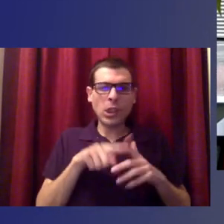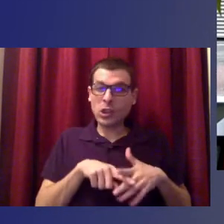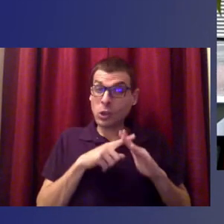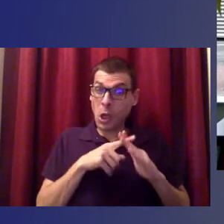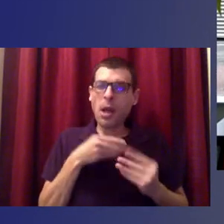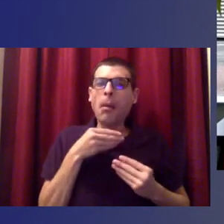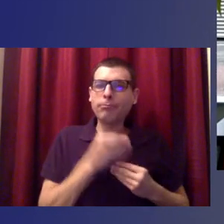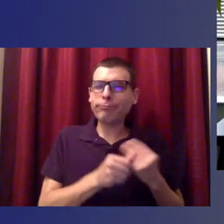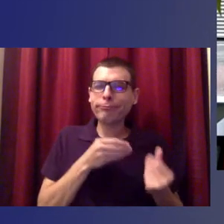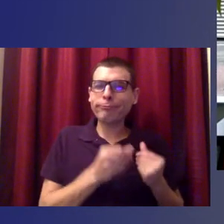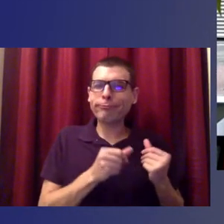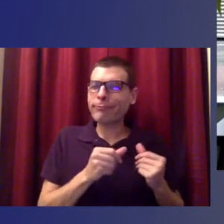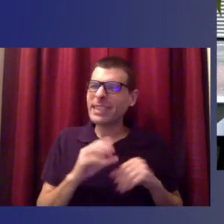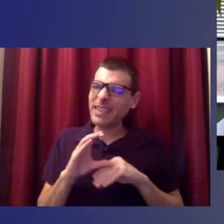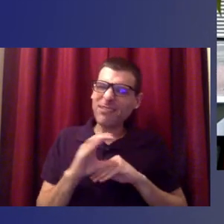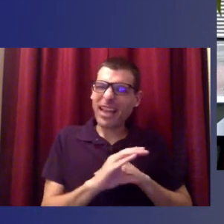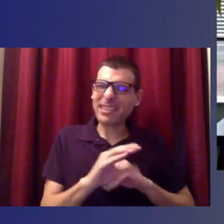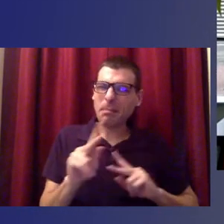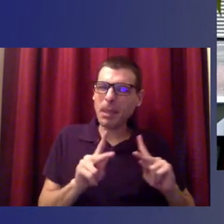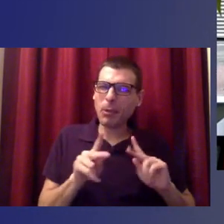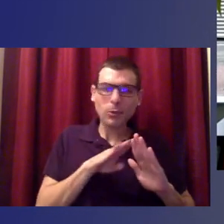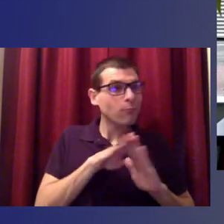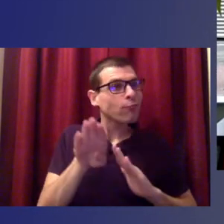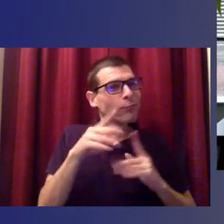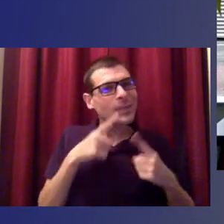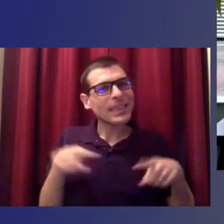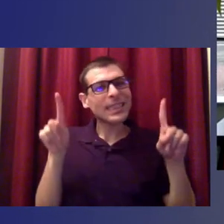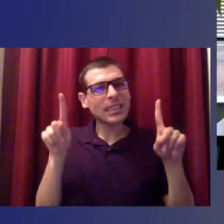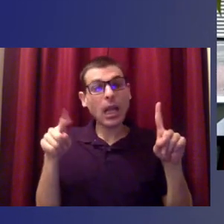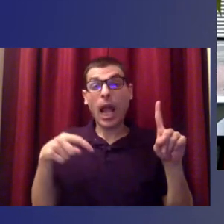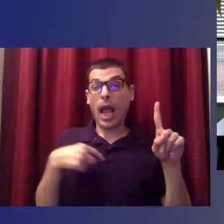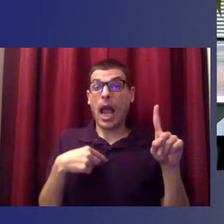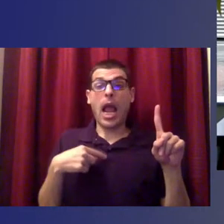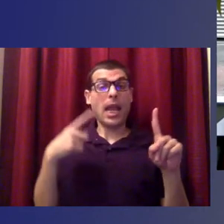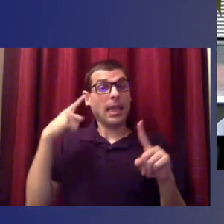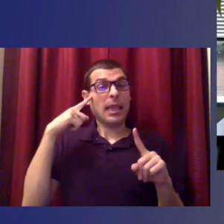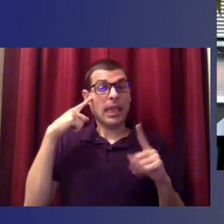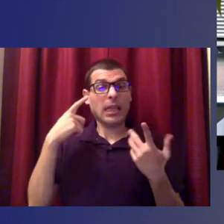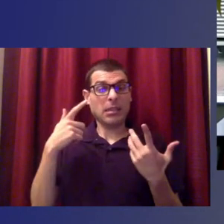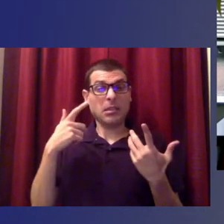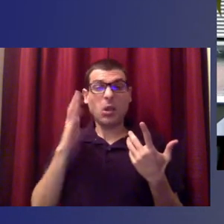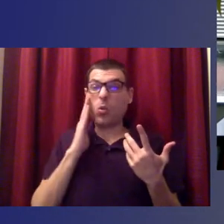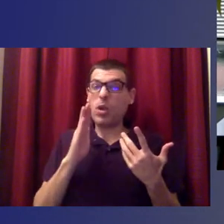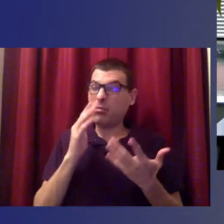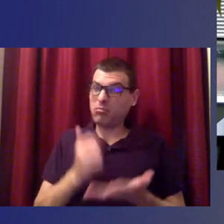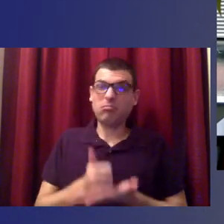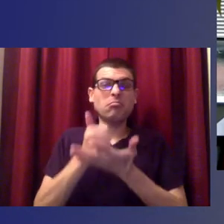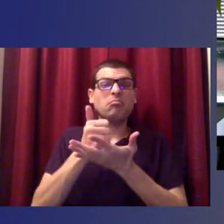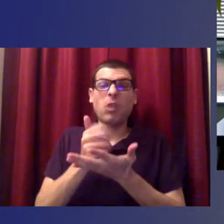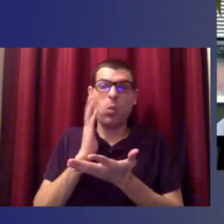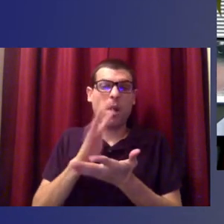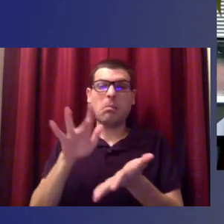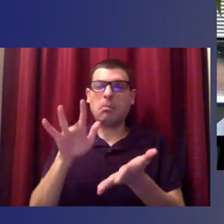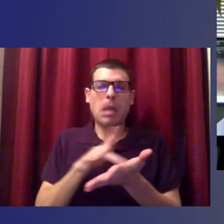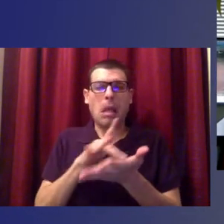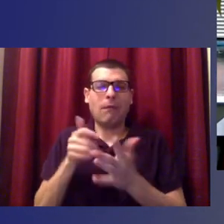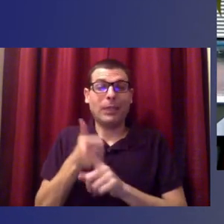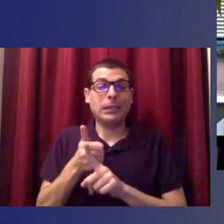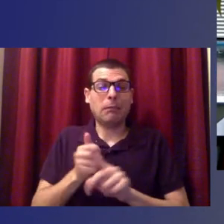are doing, will have, and I believe, long-term implications for the betterment of our